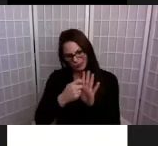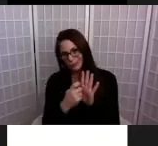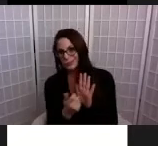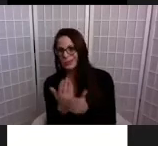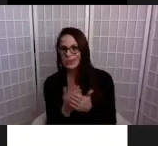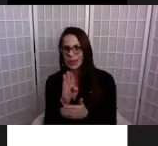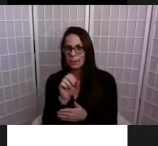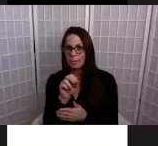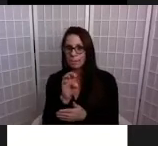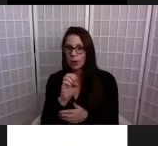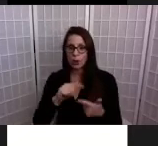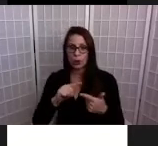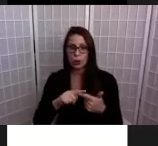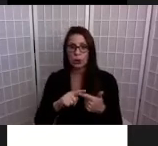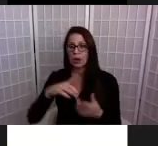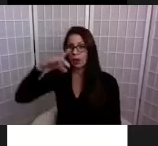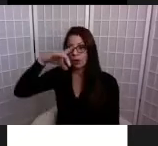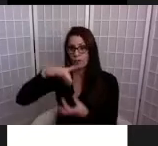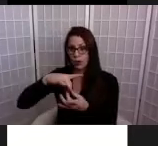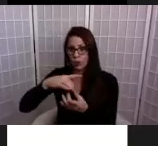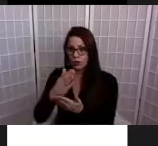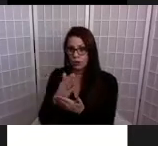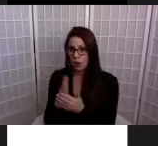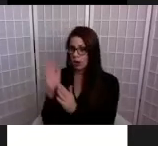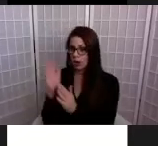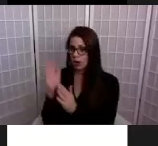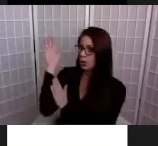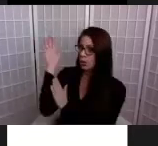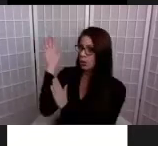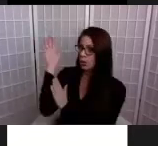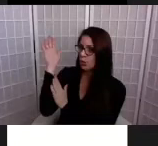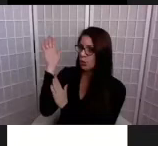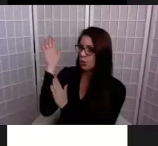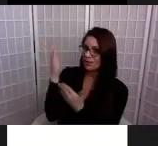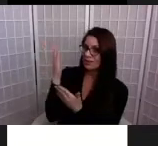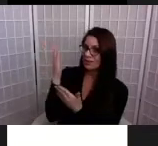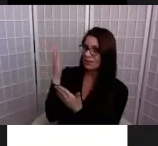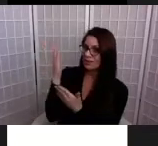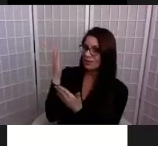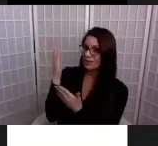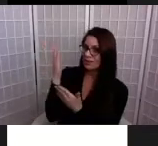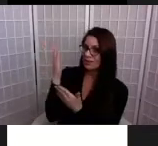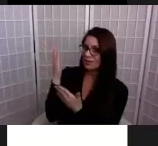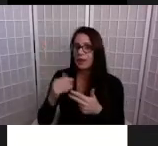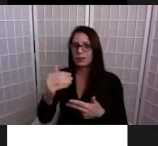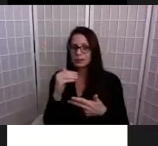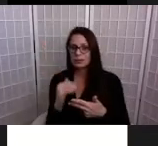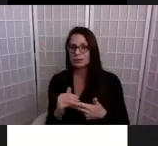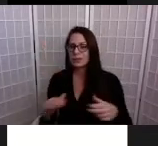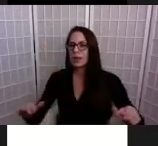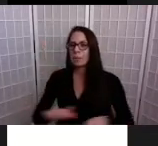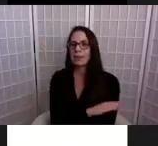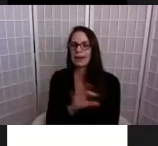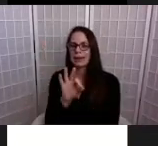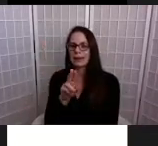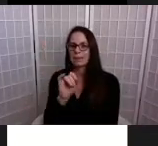fuse part of the wrist, but leave some of the wrist open for motion. And the next one is a complete fusion. Rarely we'll do an